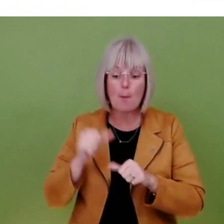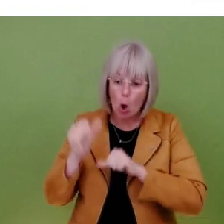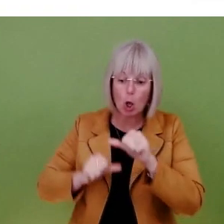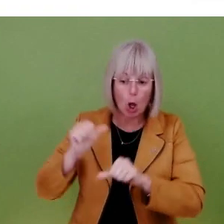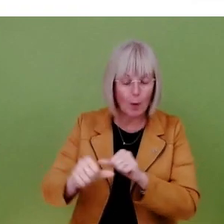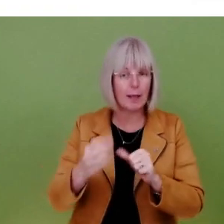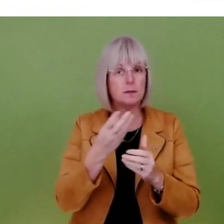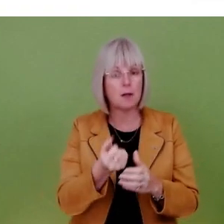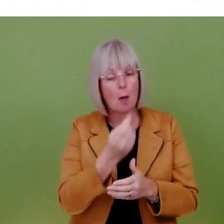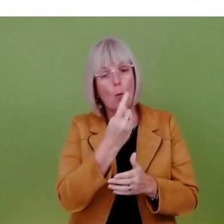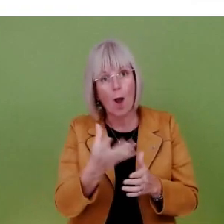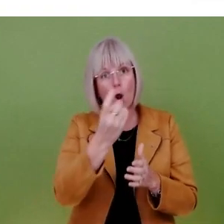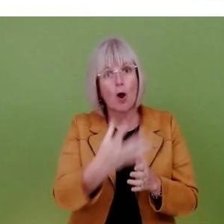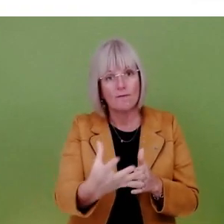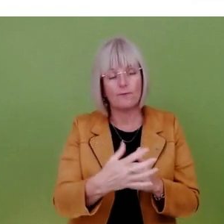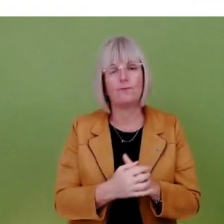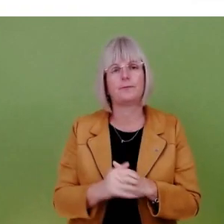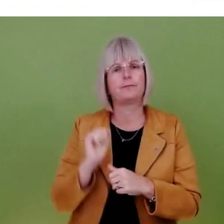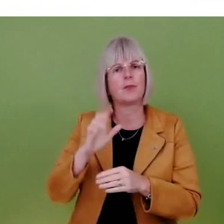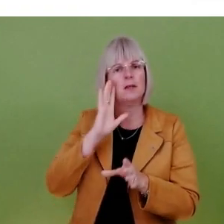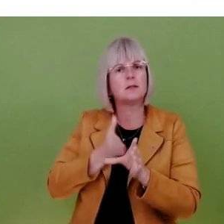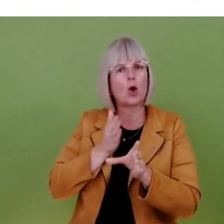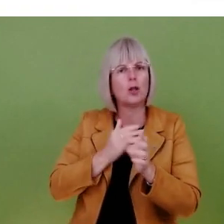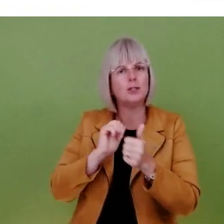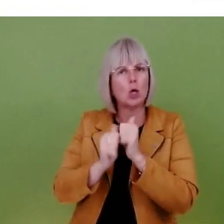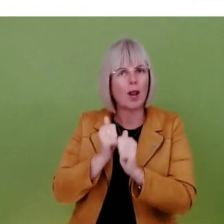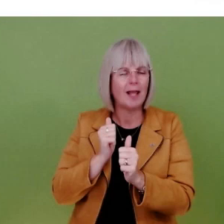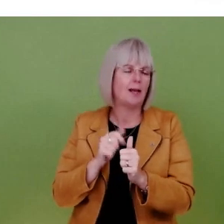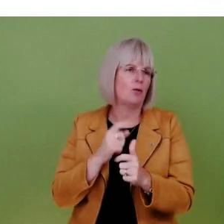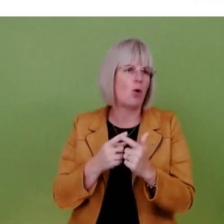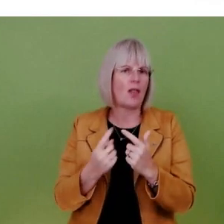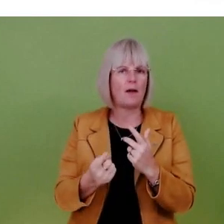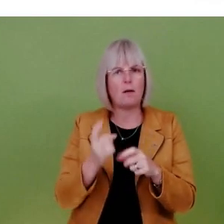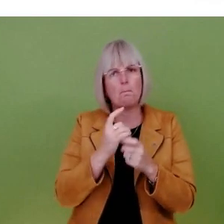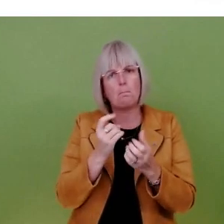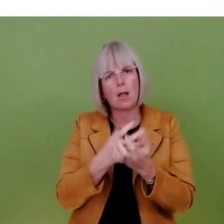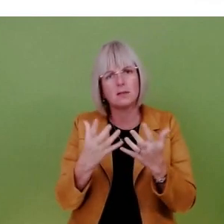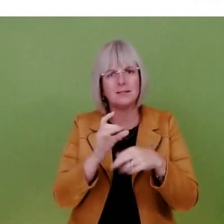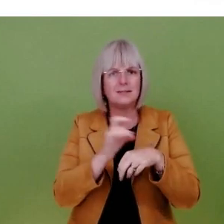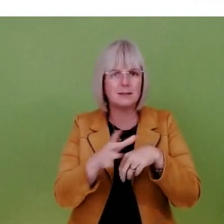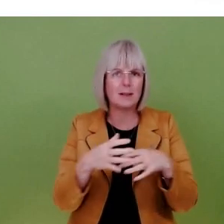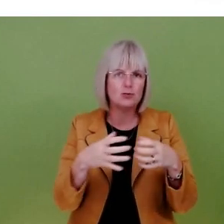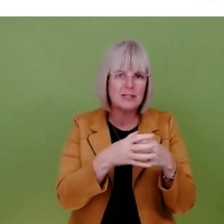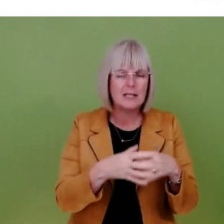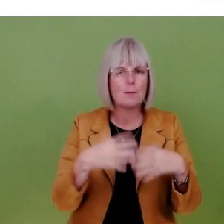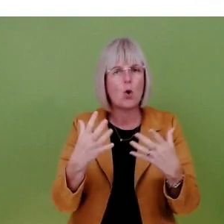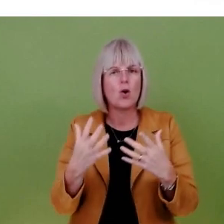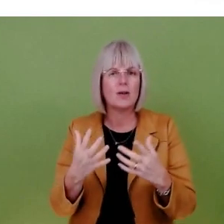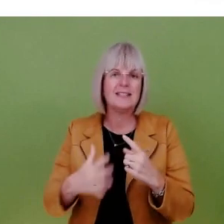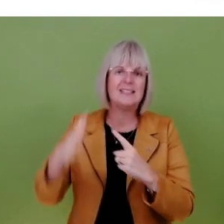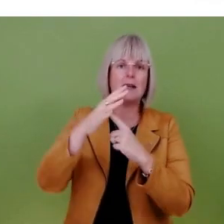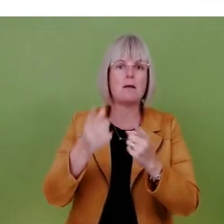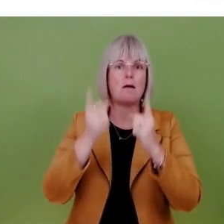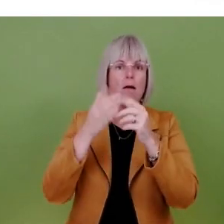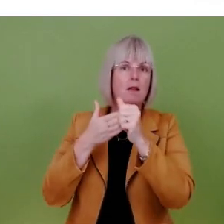psychology colleagues, for other members of the multidisciplinary team, and for senior leadership. I believe that we don't know what we